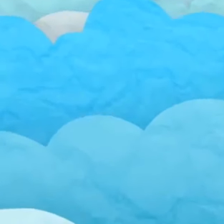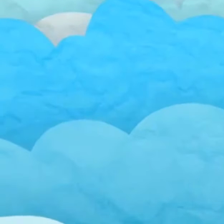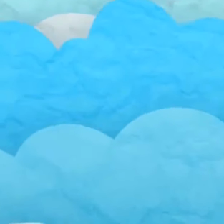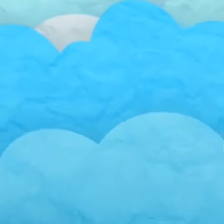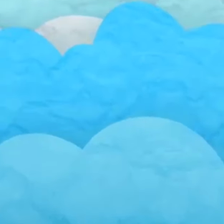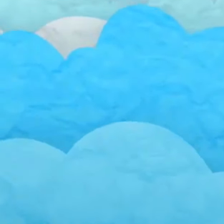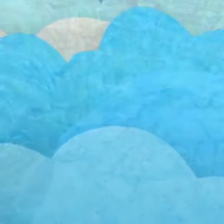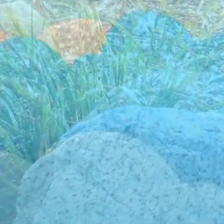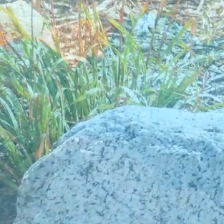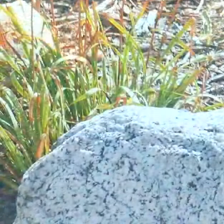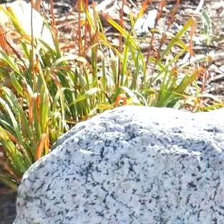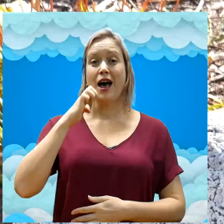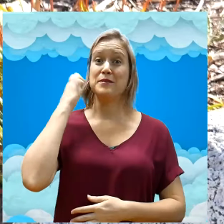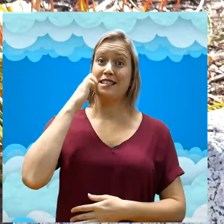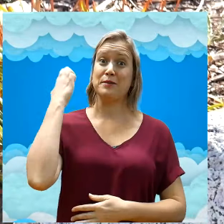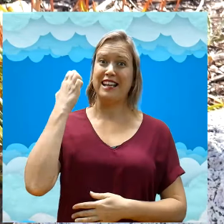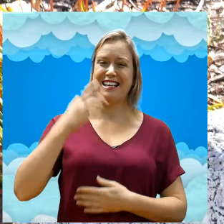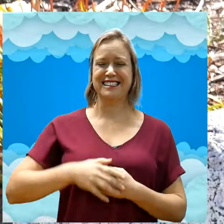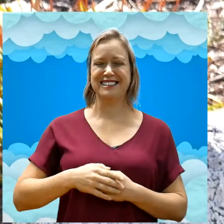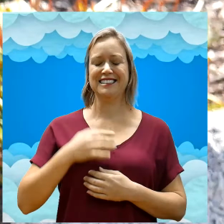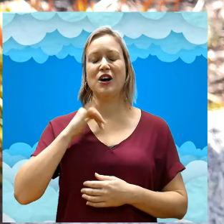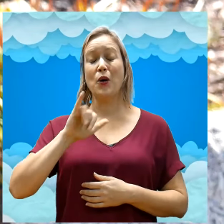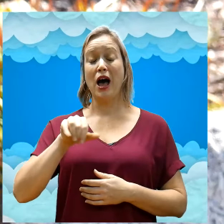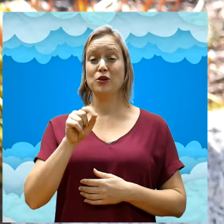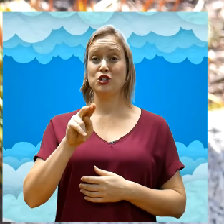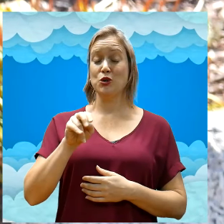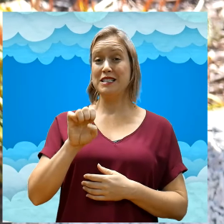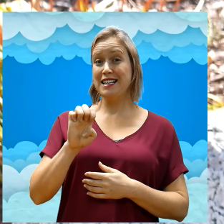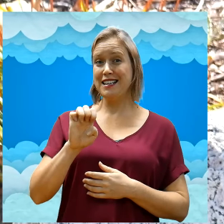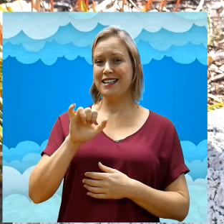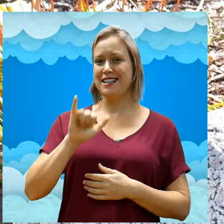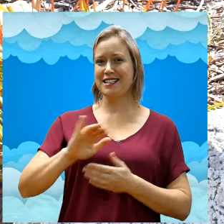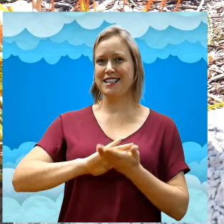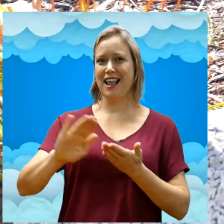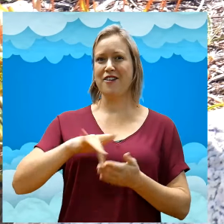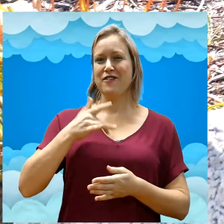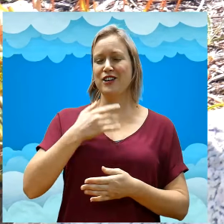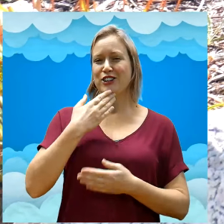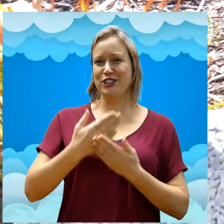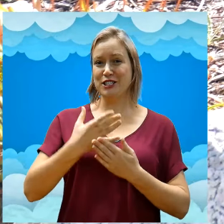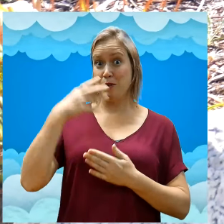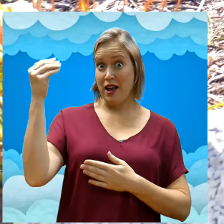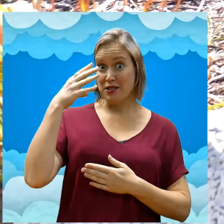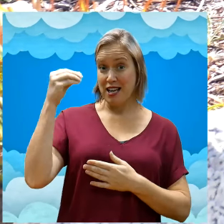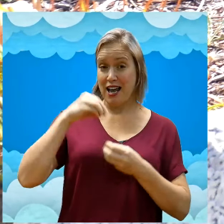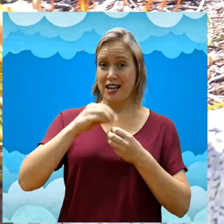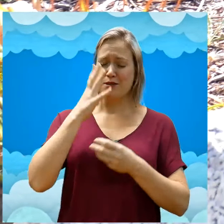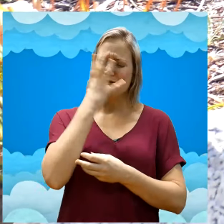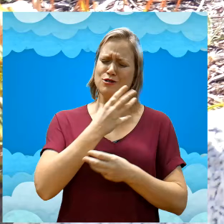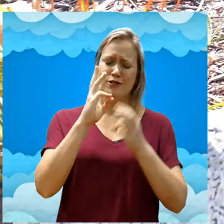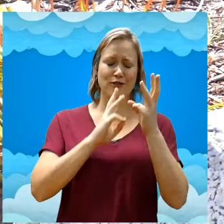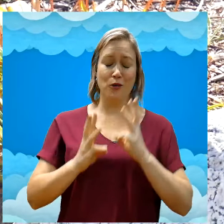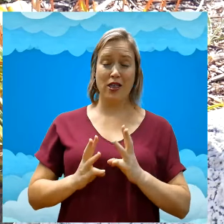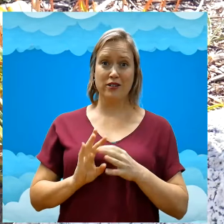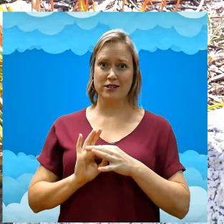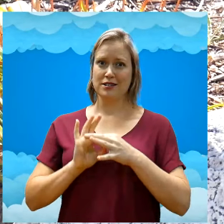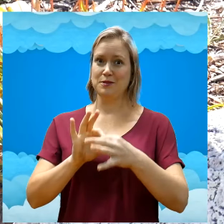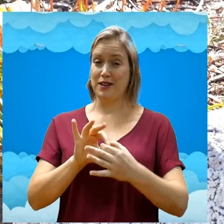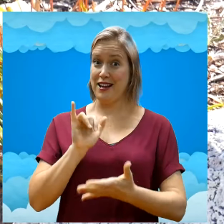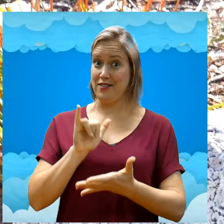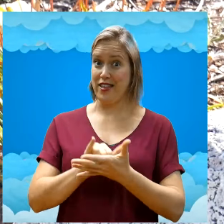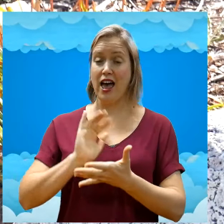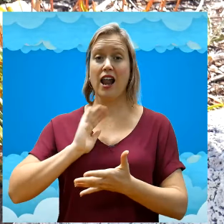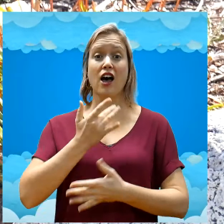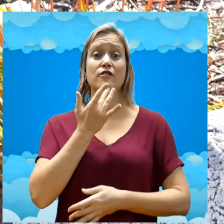Nice to see you. Wow, Josie, doesn't it feel good to be outside in this beautiful Colorado weather? Speaking of weather, our favorite weatherman